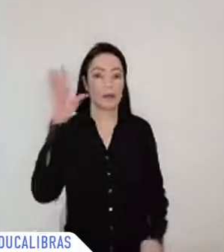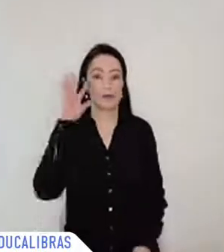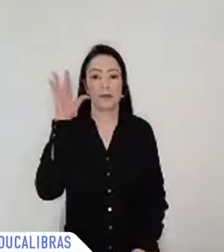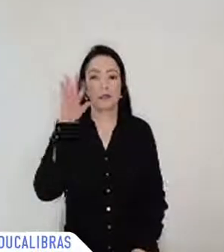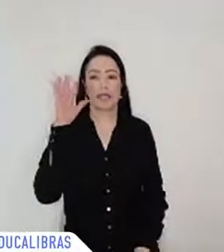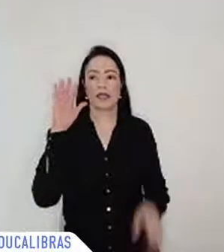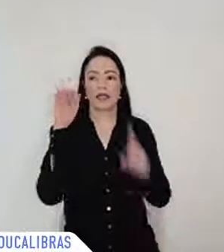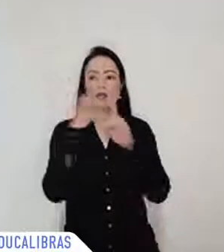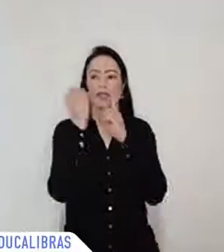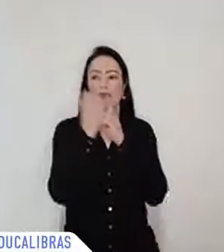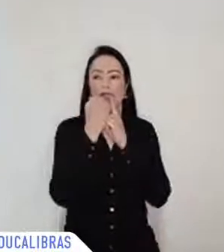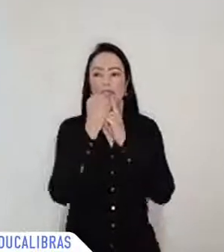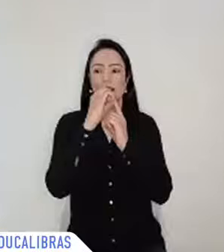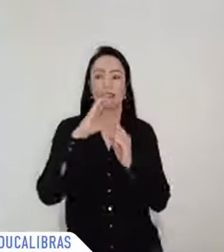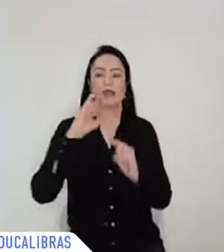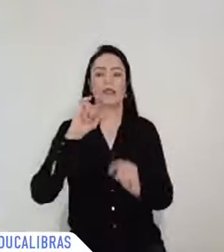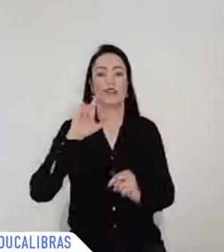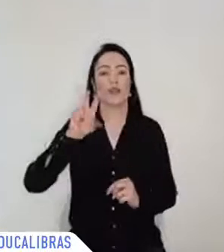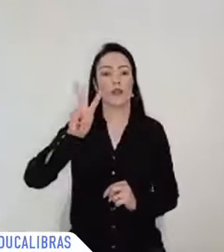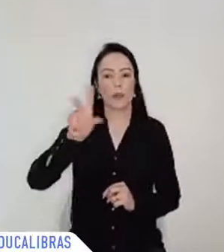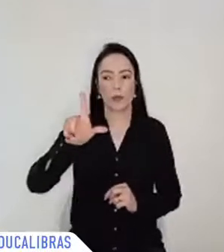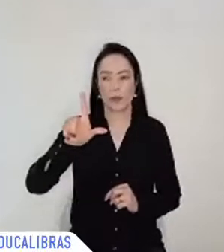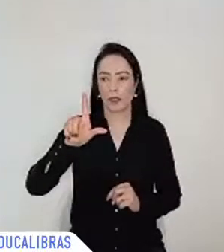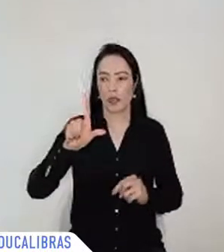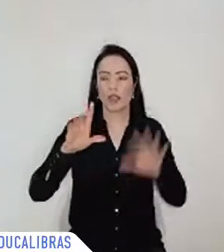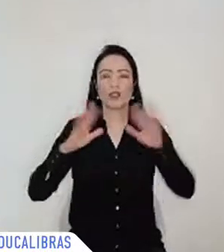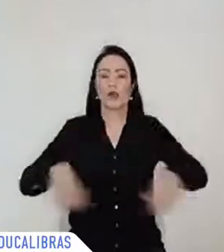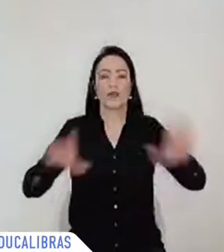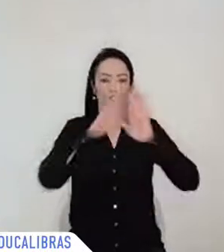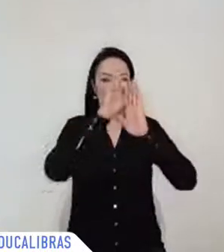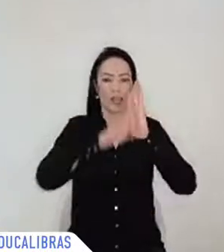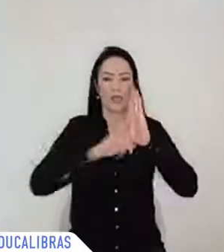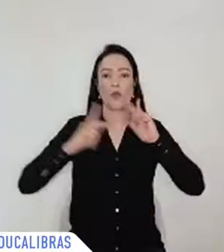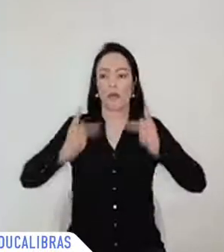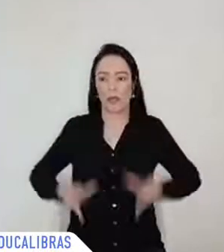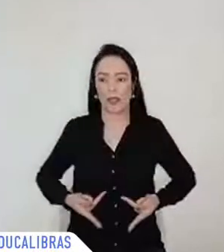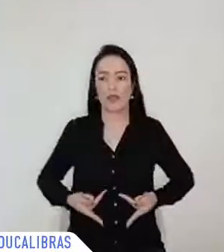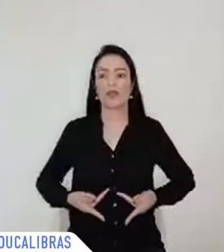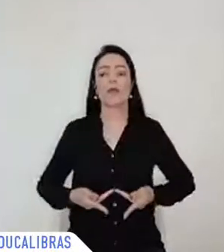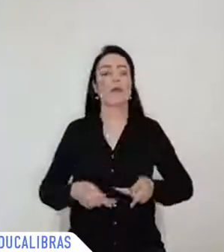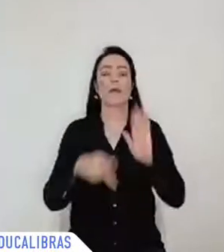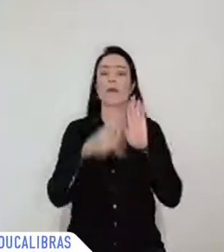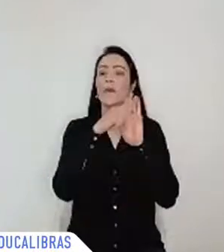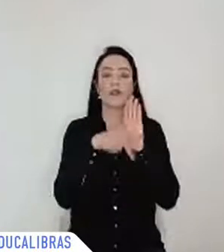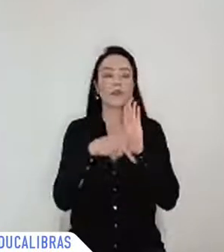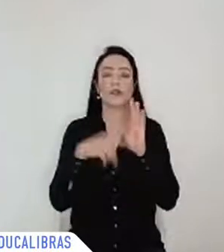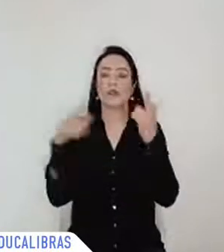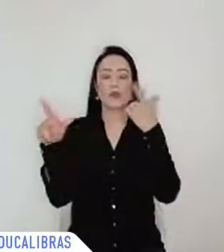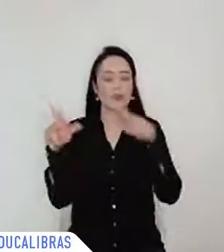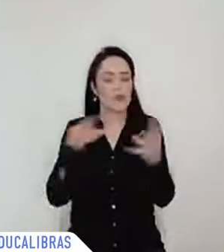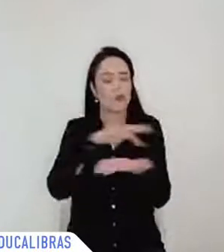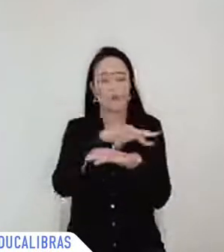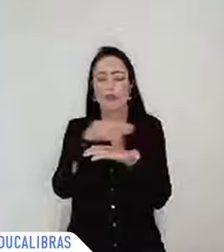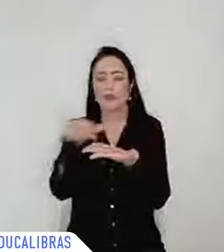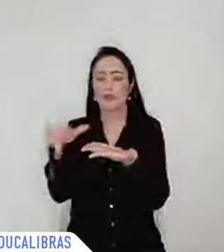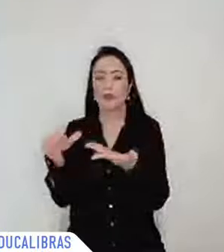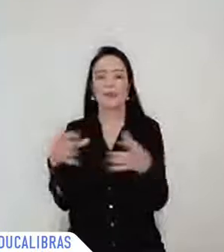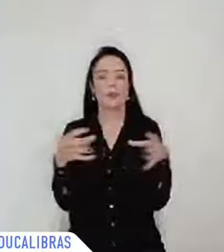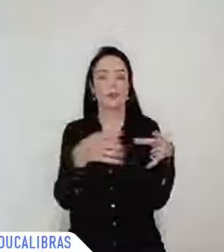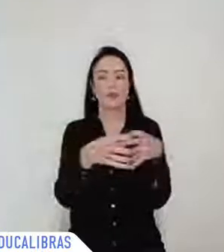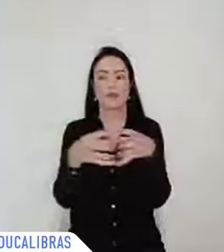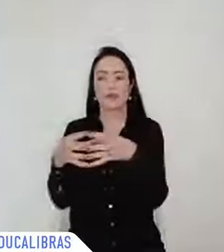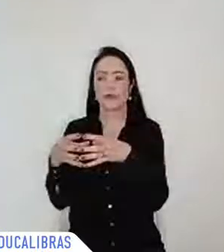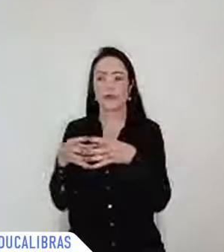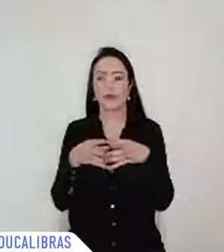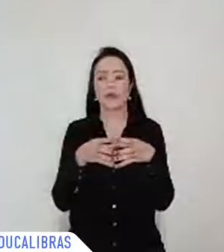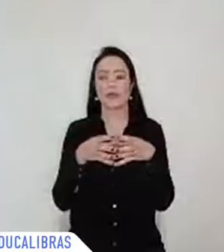When you think of civil society, we think of human rights and things like this, things that are more progressive. There are